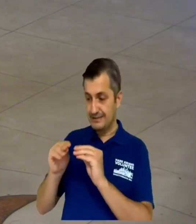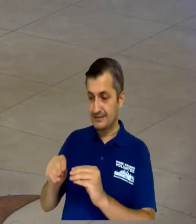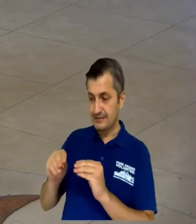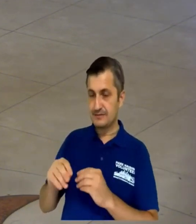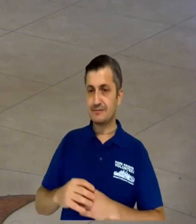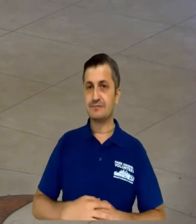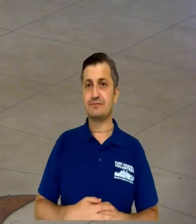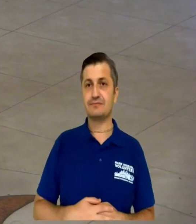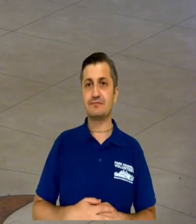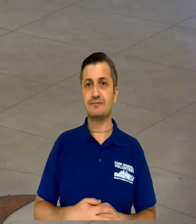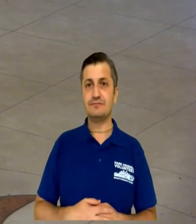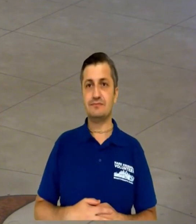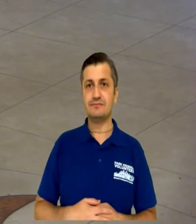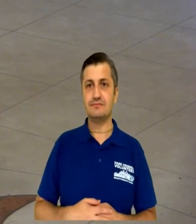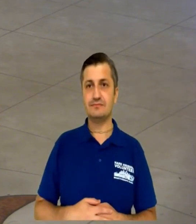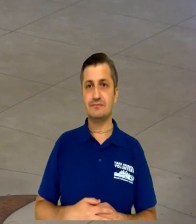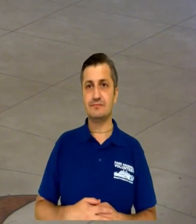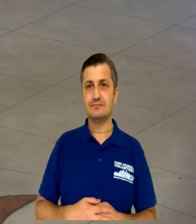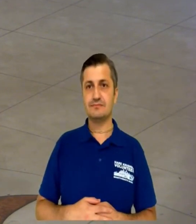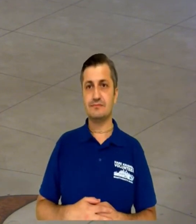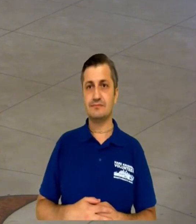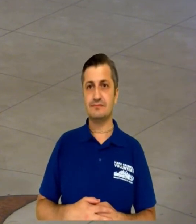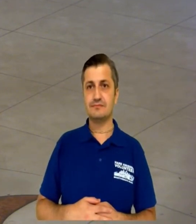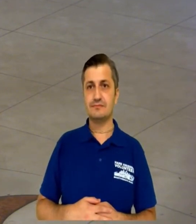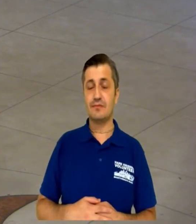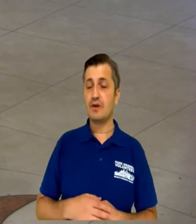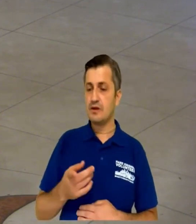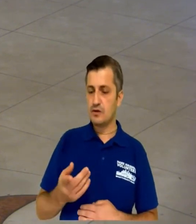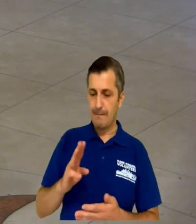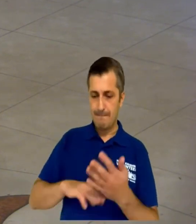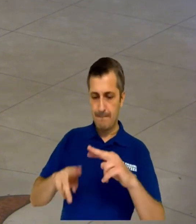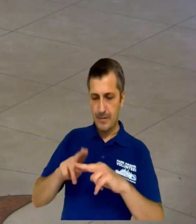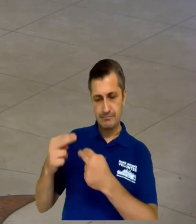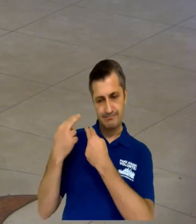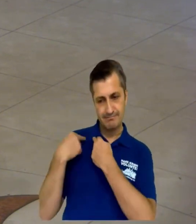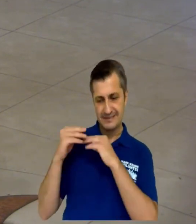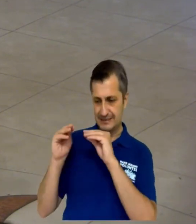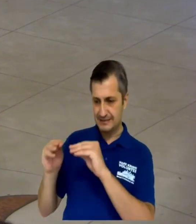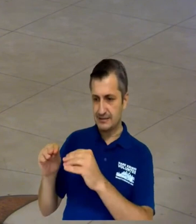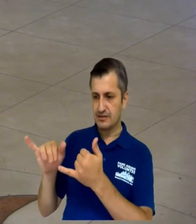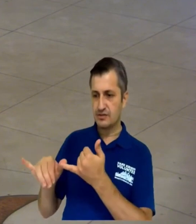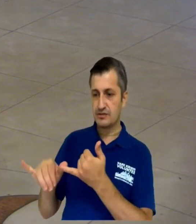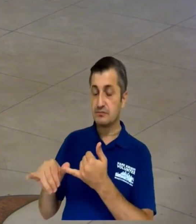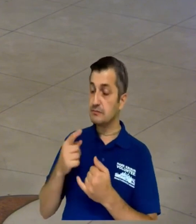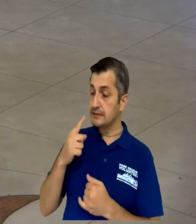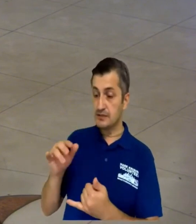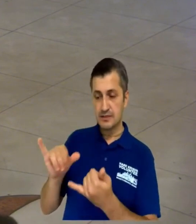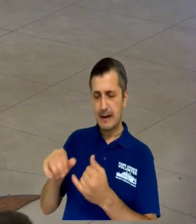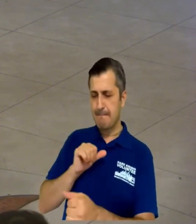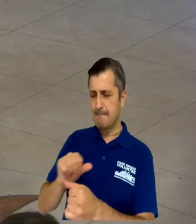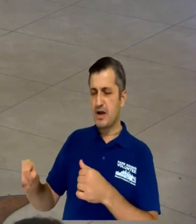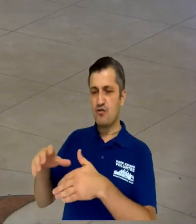knows that, this Krishna, that Krishna is my best friend, and Krishna will not leave me, they'll never